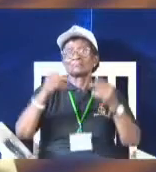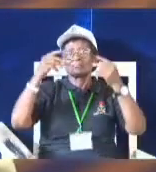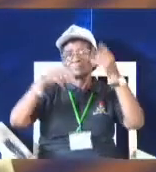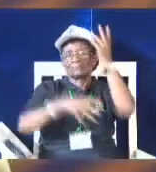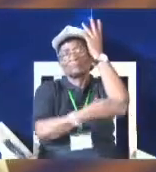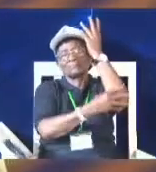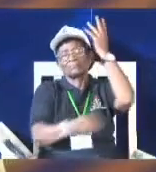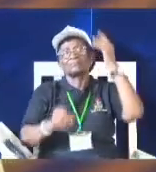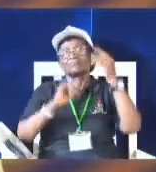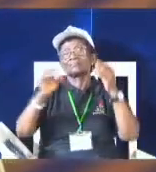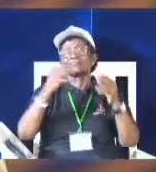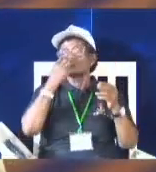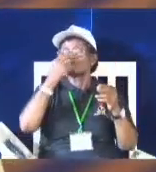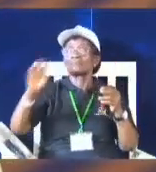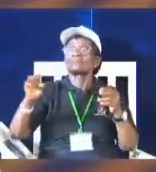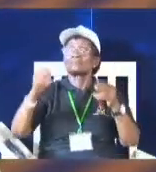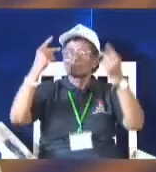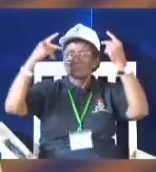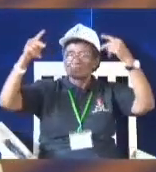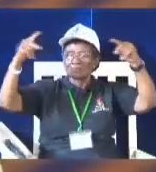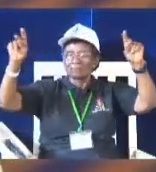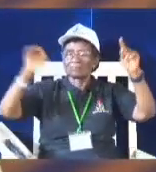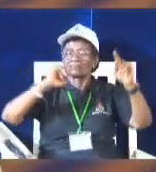Prosperity is a blessing.